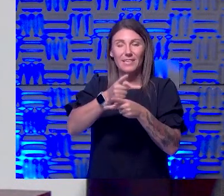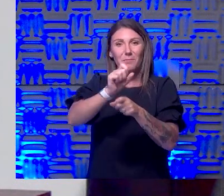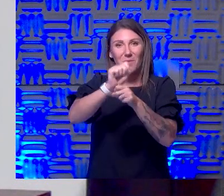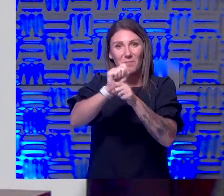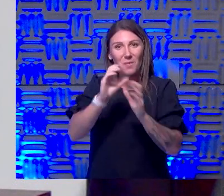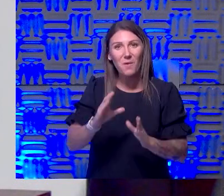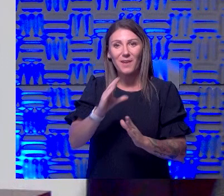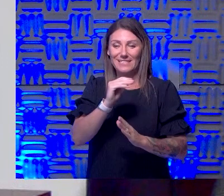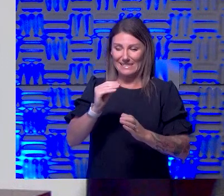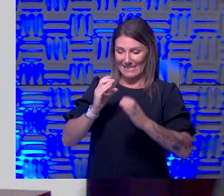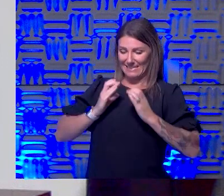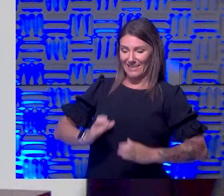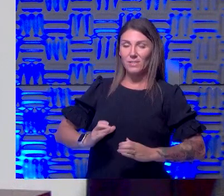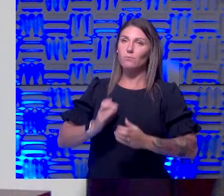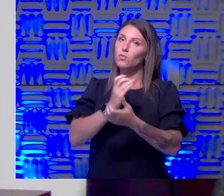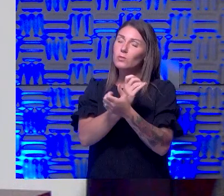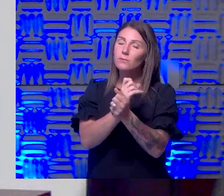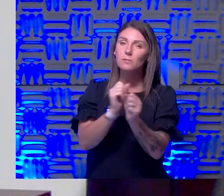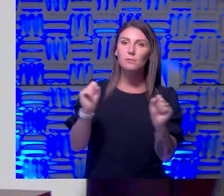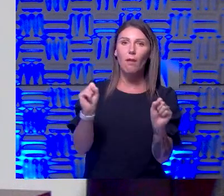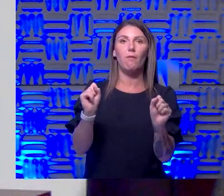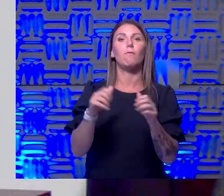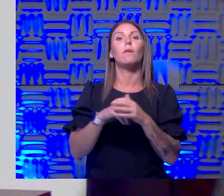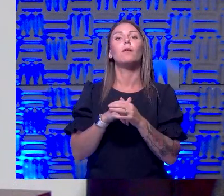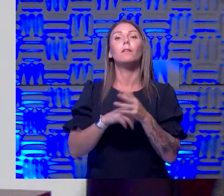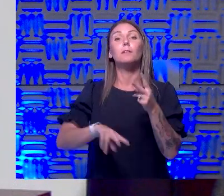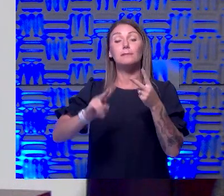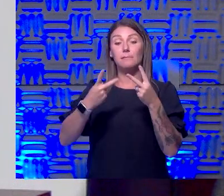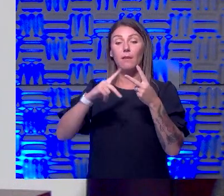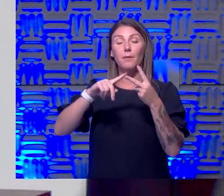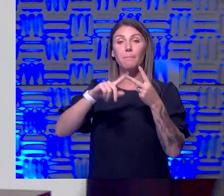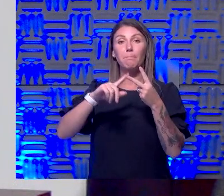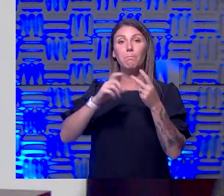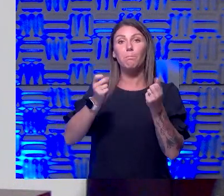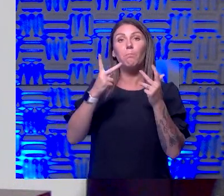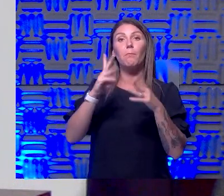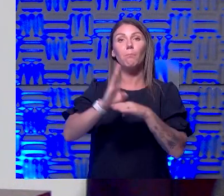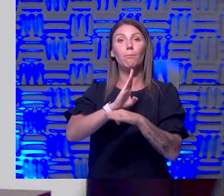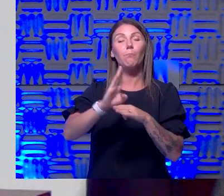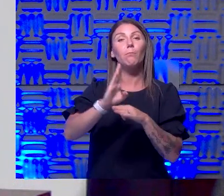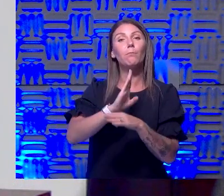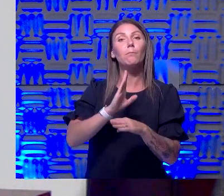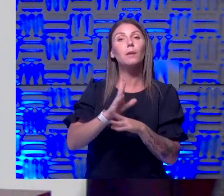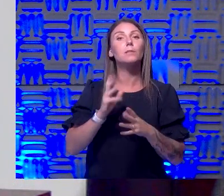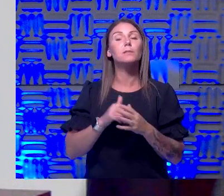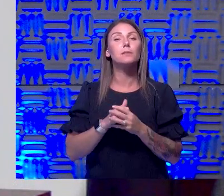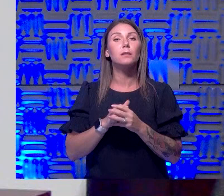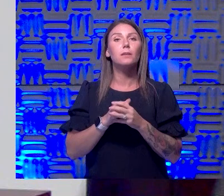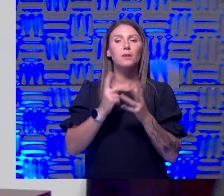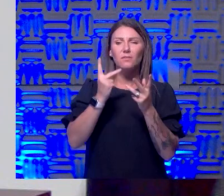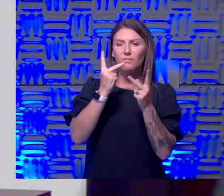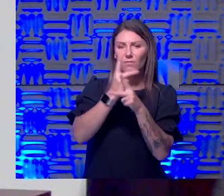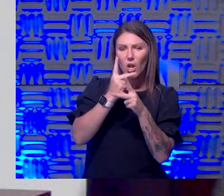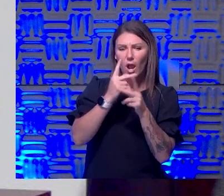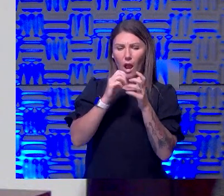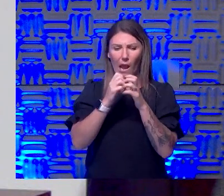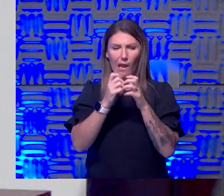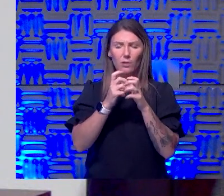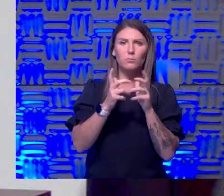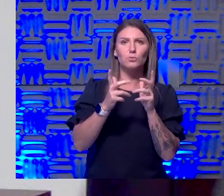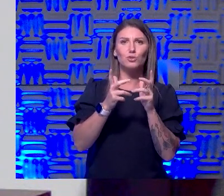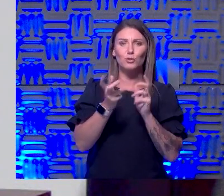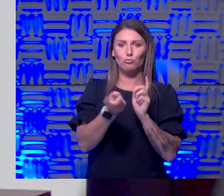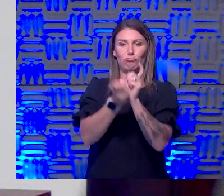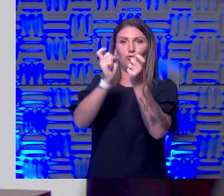your customers as safe as possible. And the second, for many of our businesses, was to figure out how to pivot and work